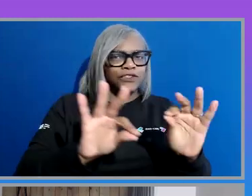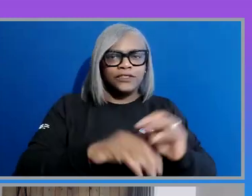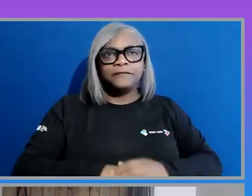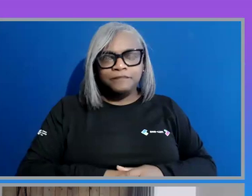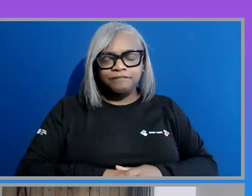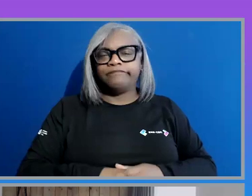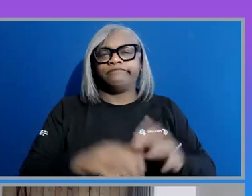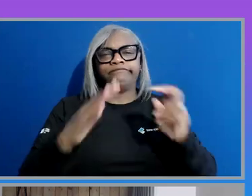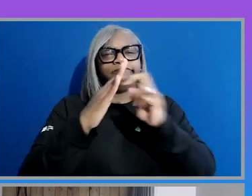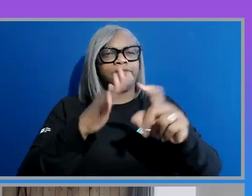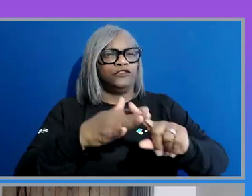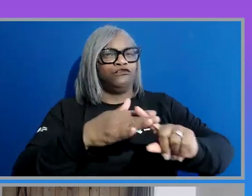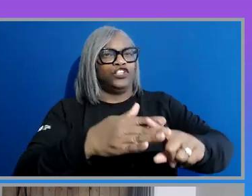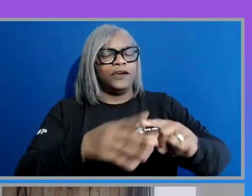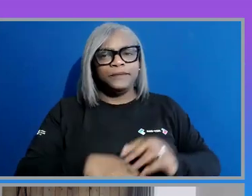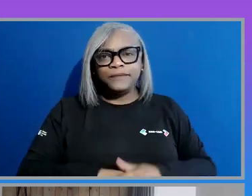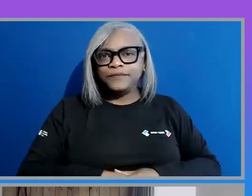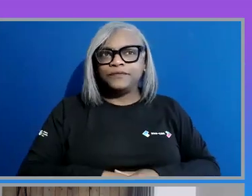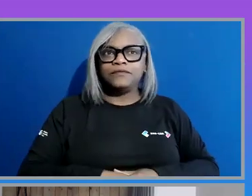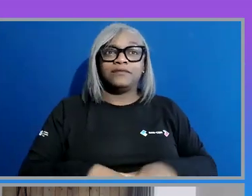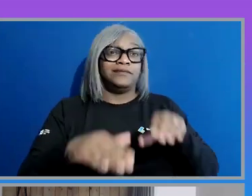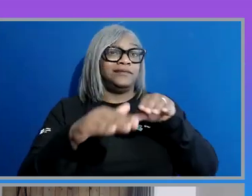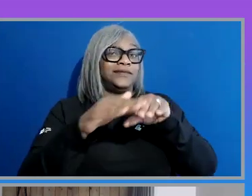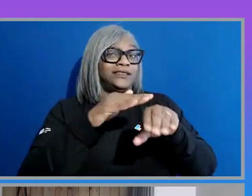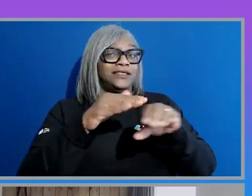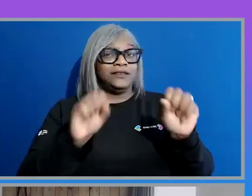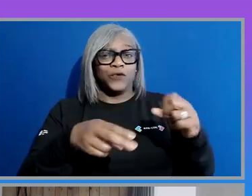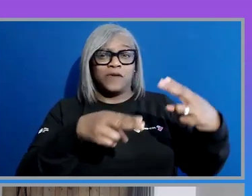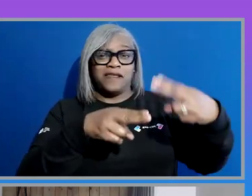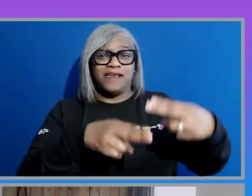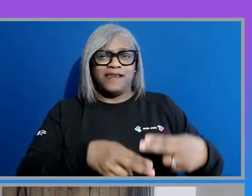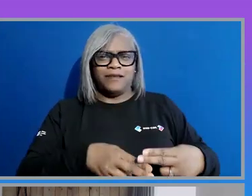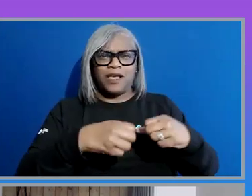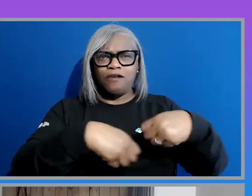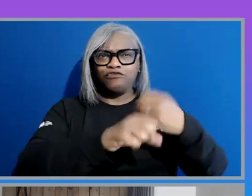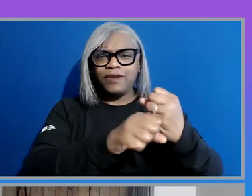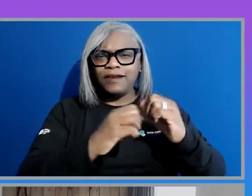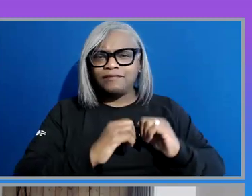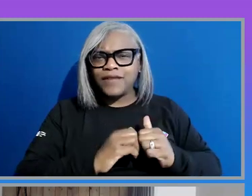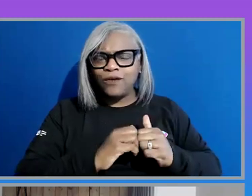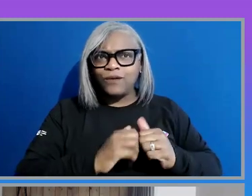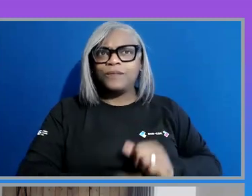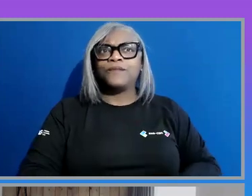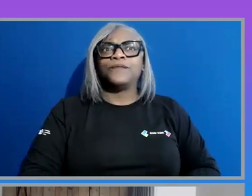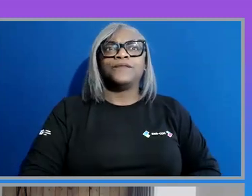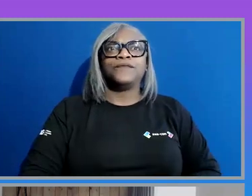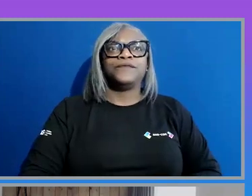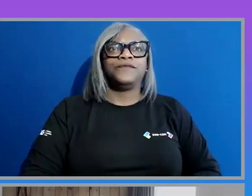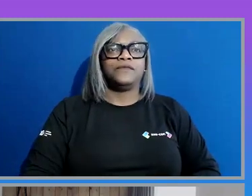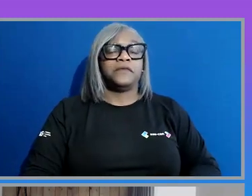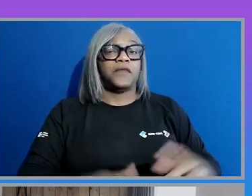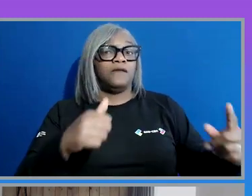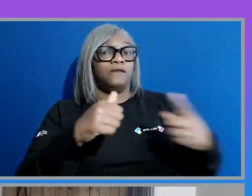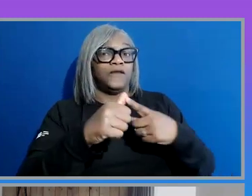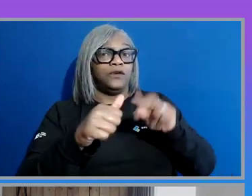First step, accessible names. How do you make unique accessible names? This first UI example